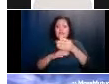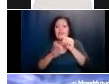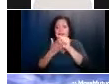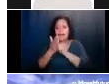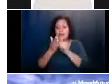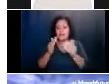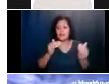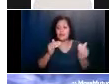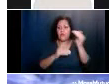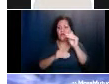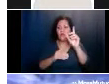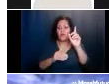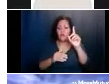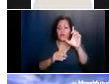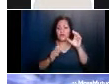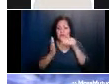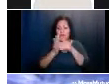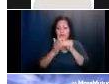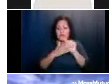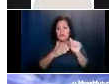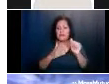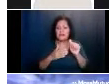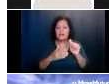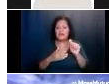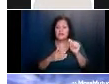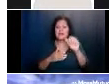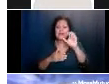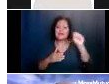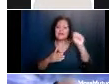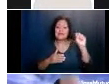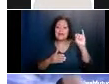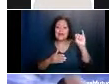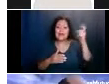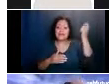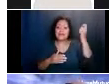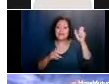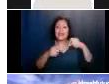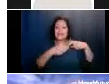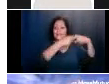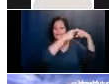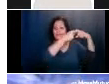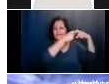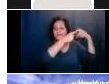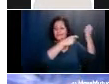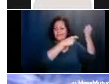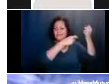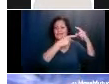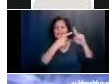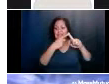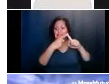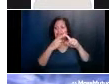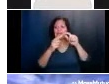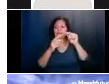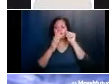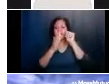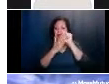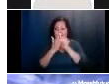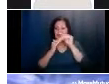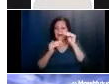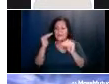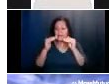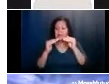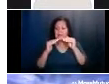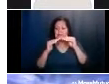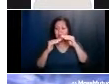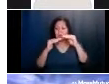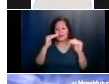$100,000, the benefits can be, SSI benefits can be suspended until the account balance falls back